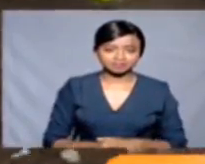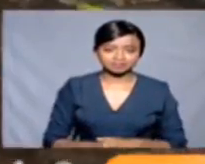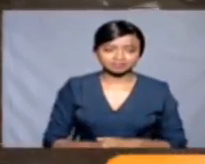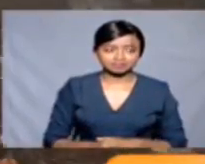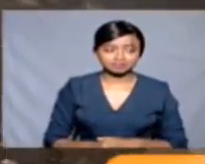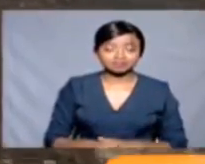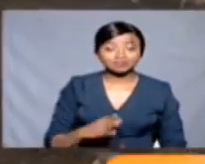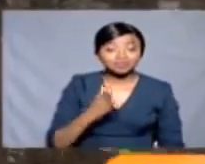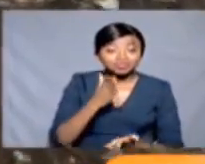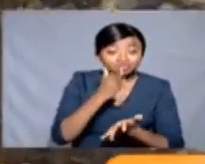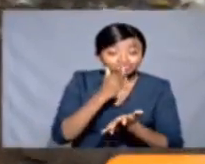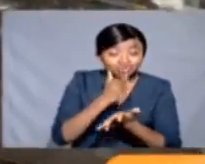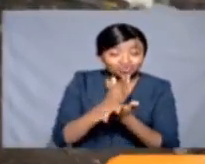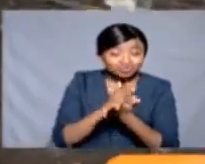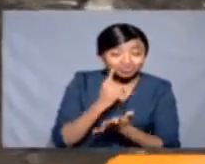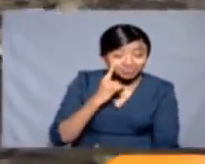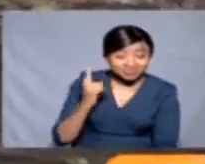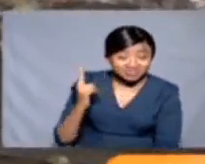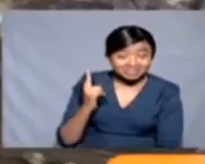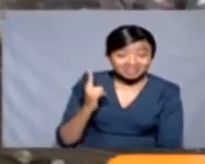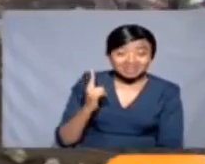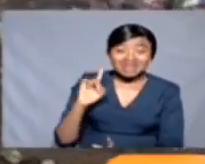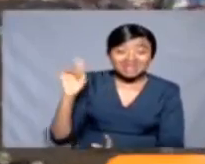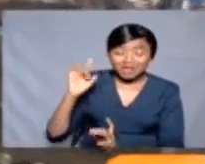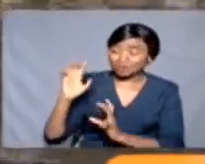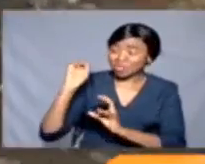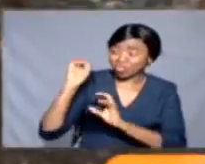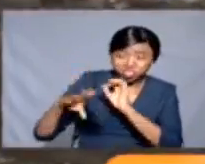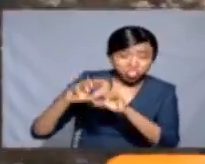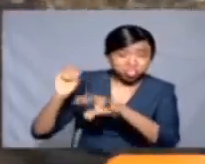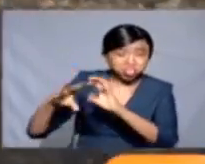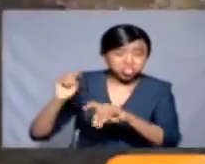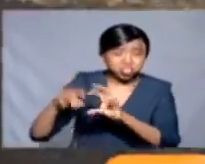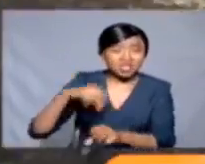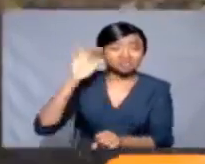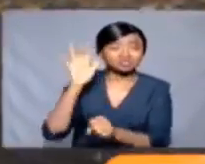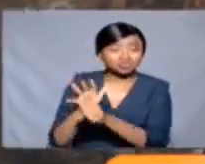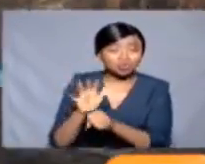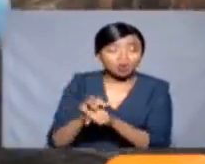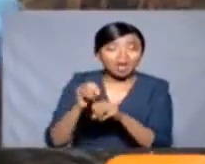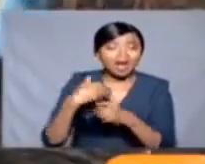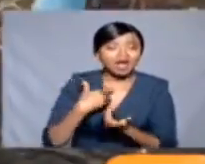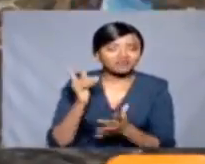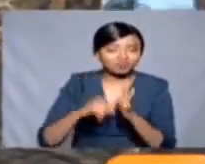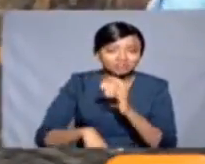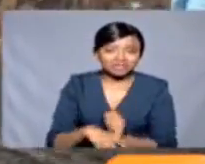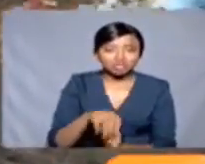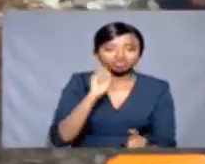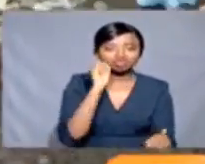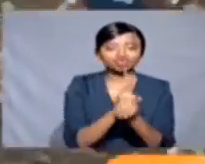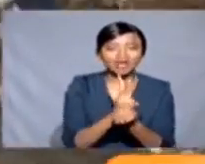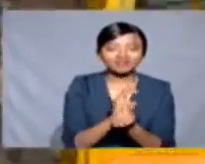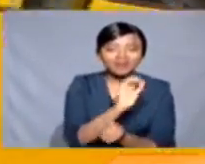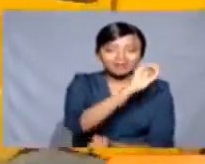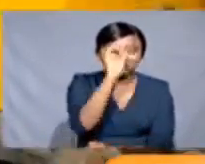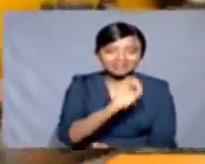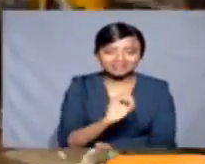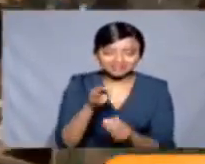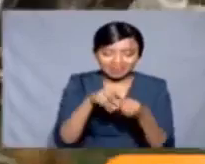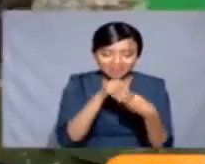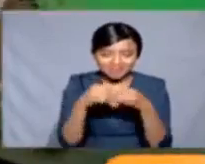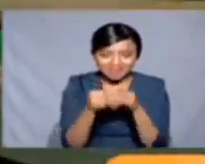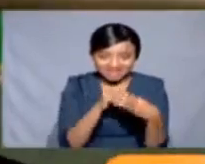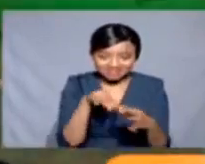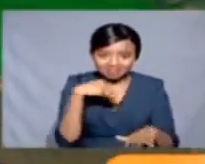The city's solid waste that arrives at Dandora dam site contains about 12% of plastics, which eventually